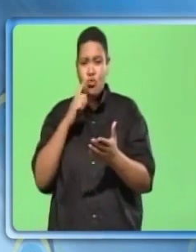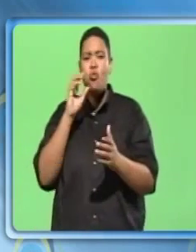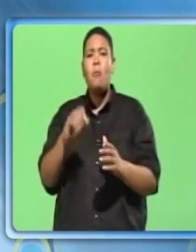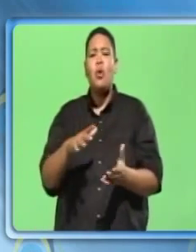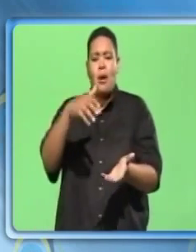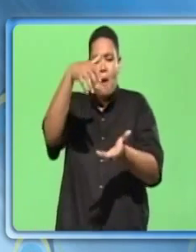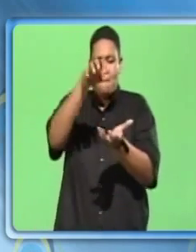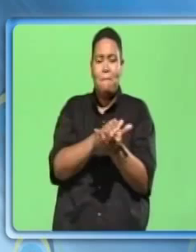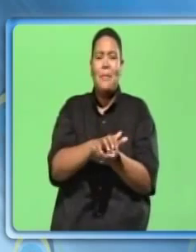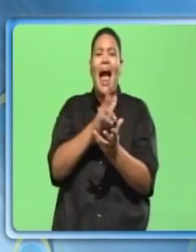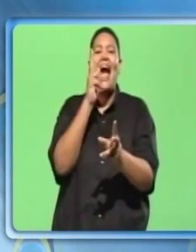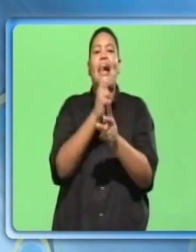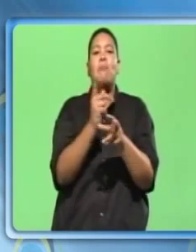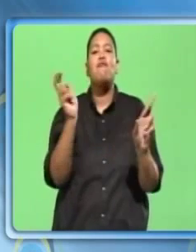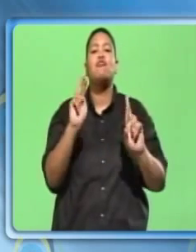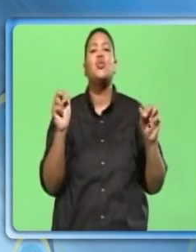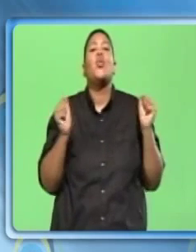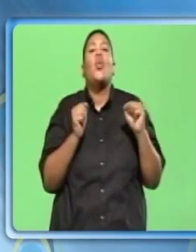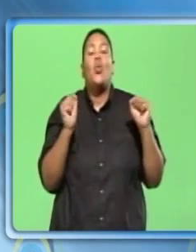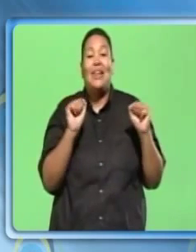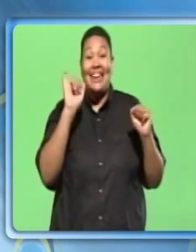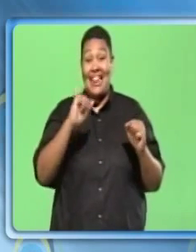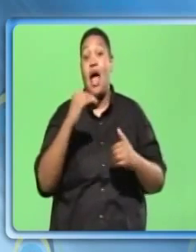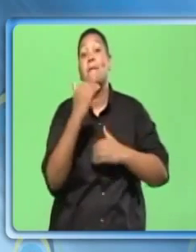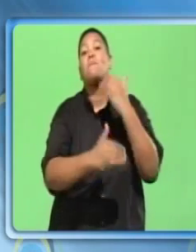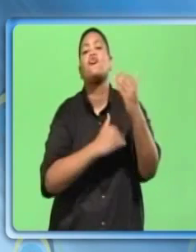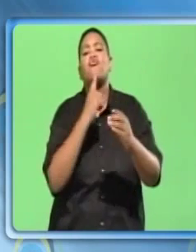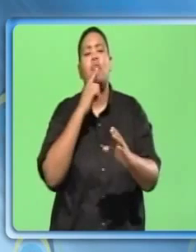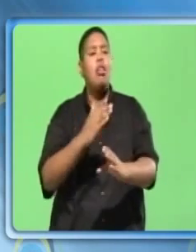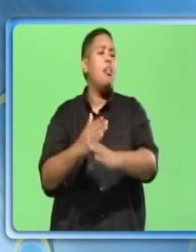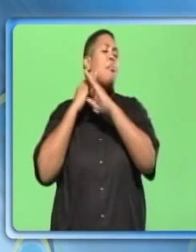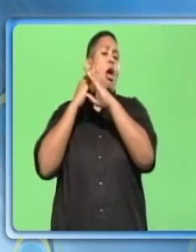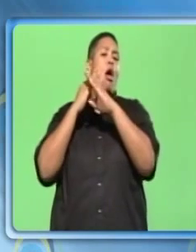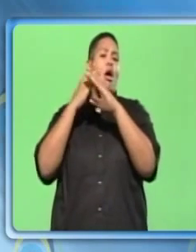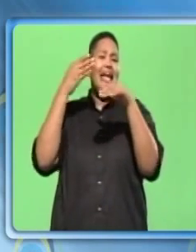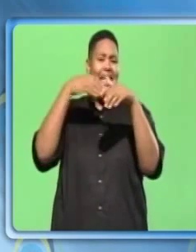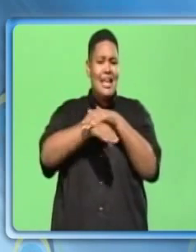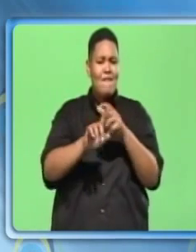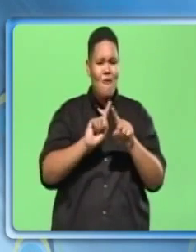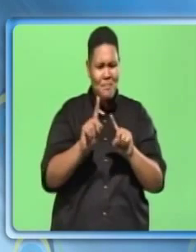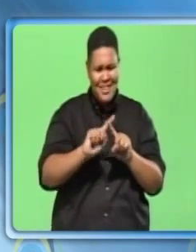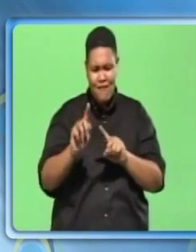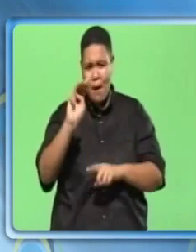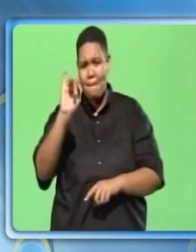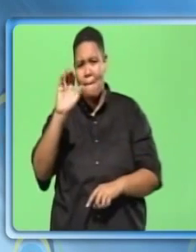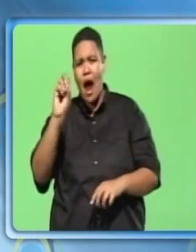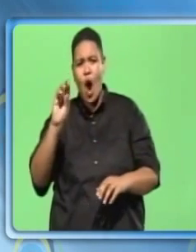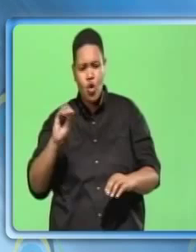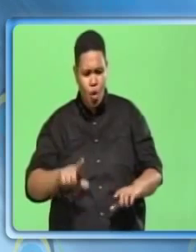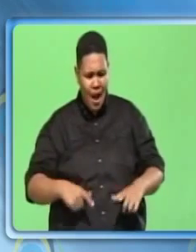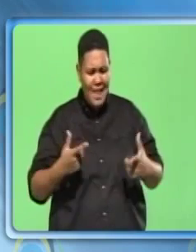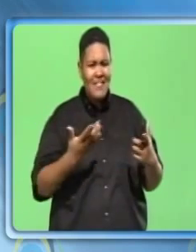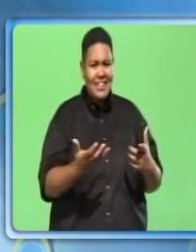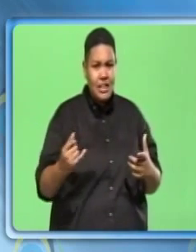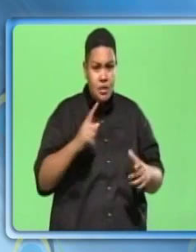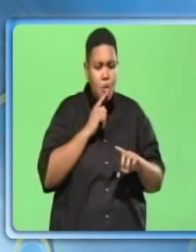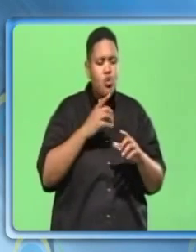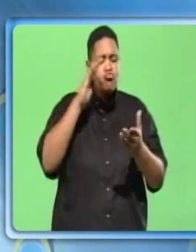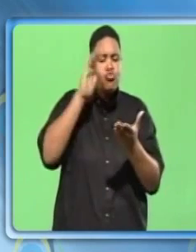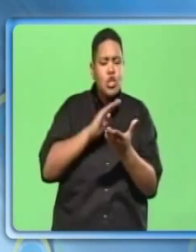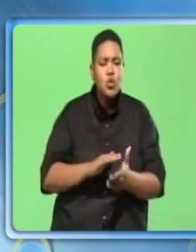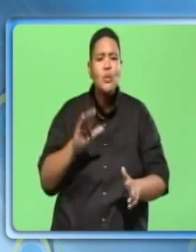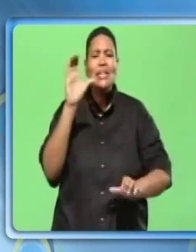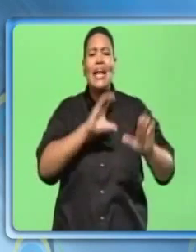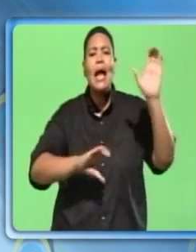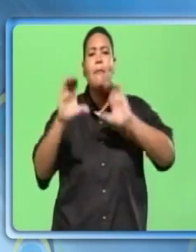and kept refrigerated. This procedure not only prevents the entry of microorganisms, but also reduces the chemical reaction or